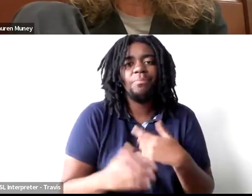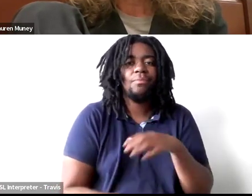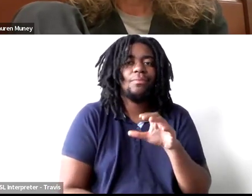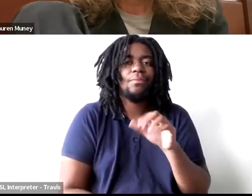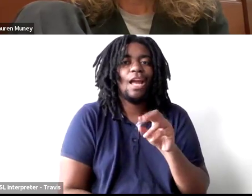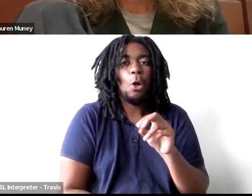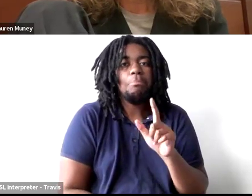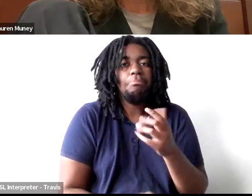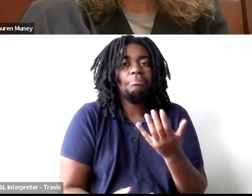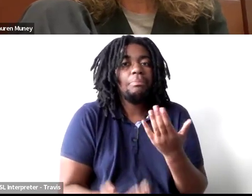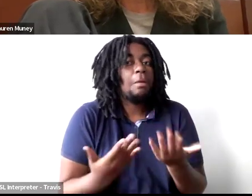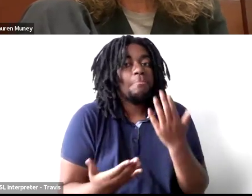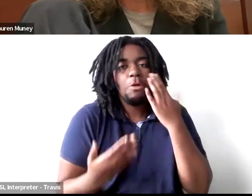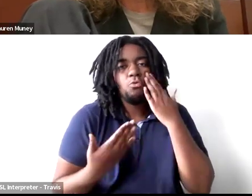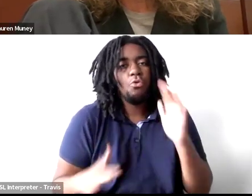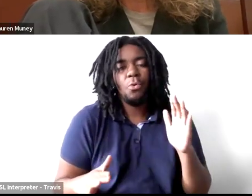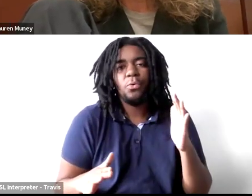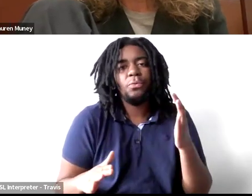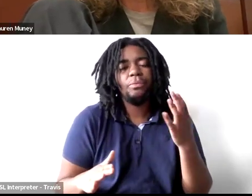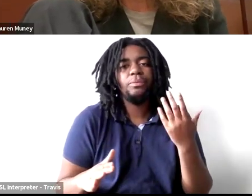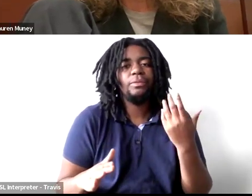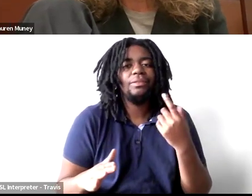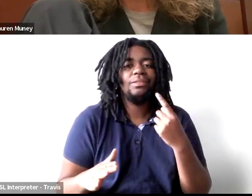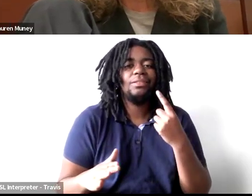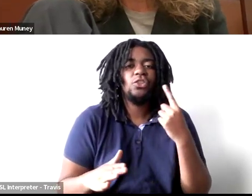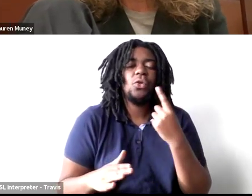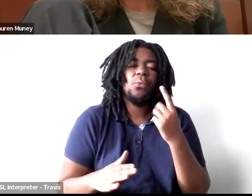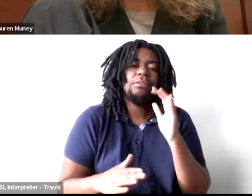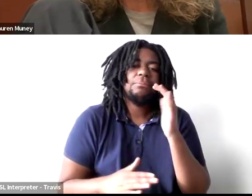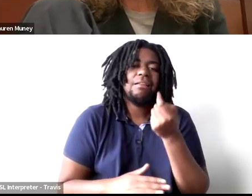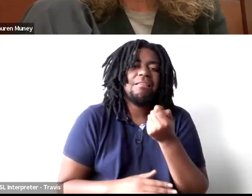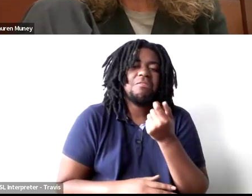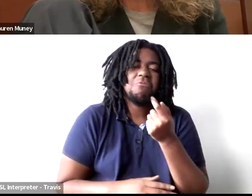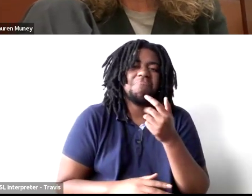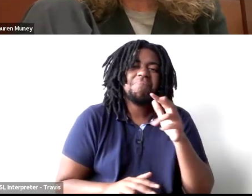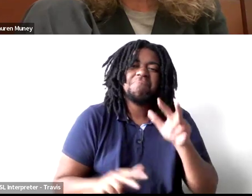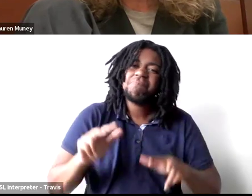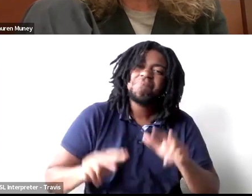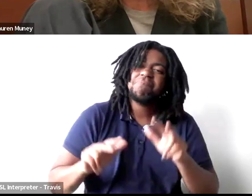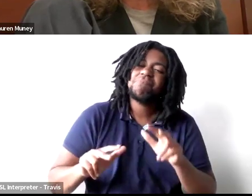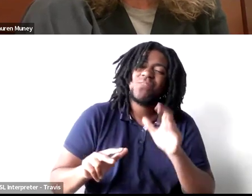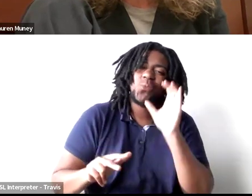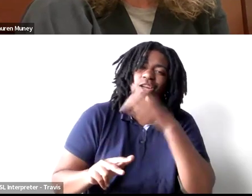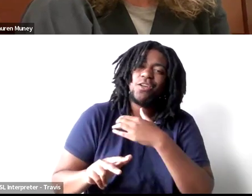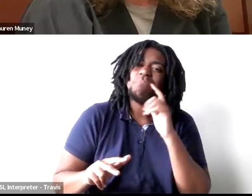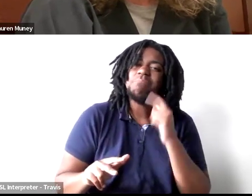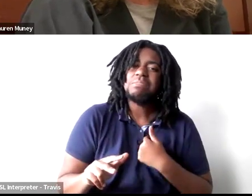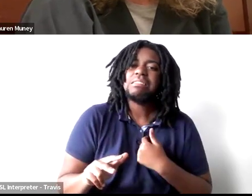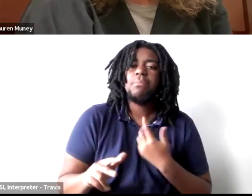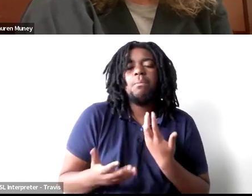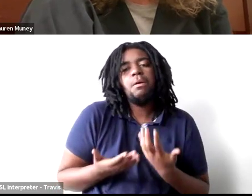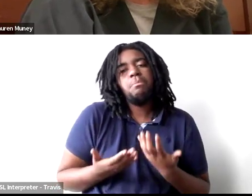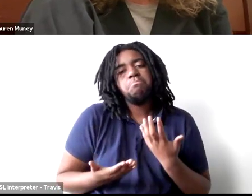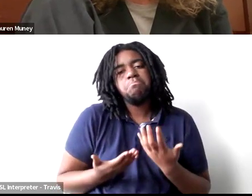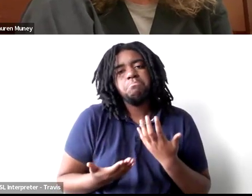But I don't know. It's always looked a little bit unusual to me. But then maybe I'm